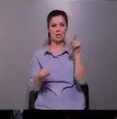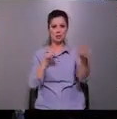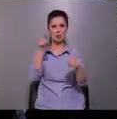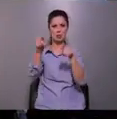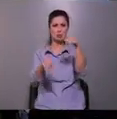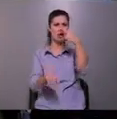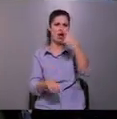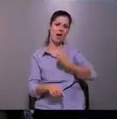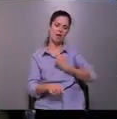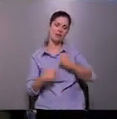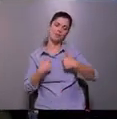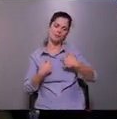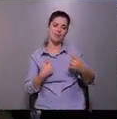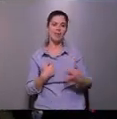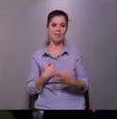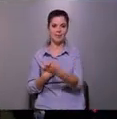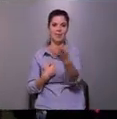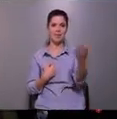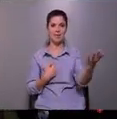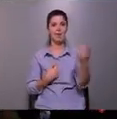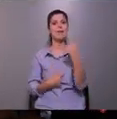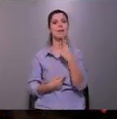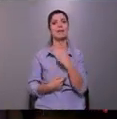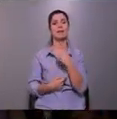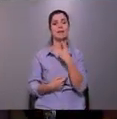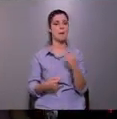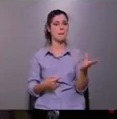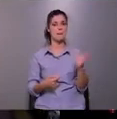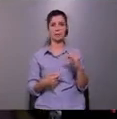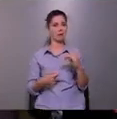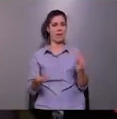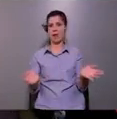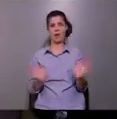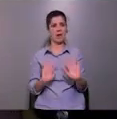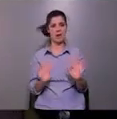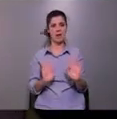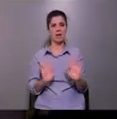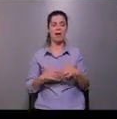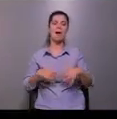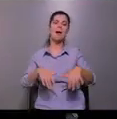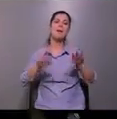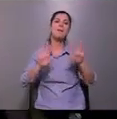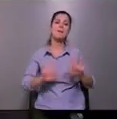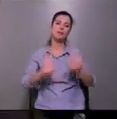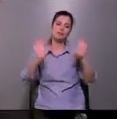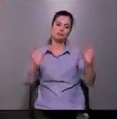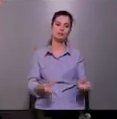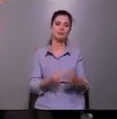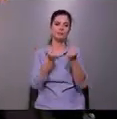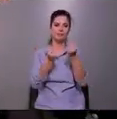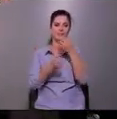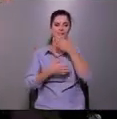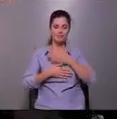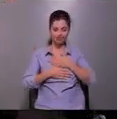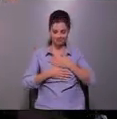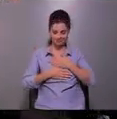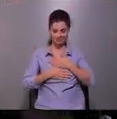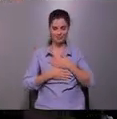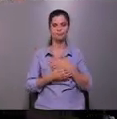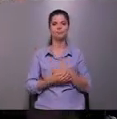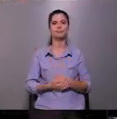como nós perdoamos a quem nos tem ofendido. E não nos deixeis cair em tentação, mas livrai-nos do